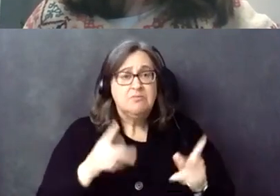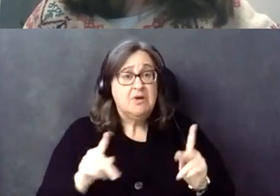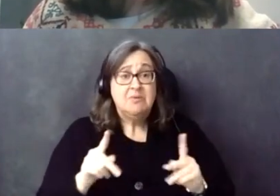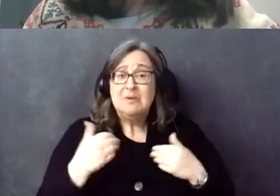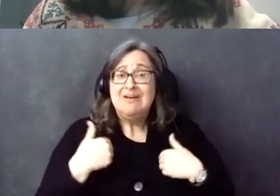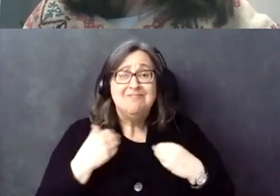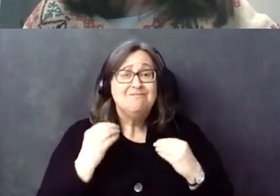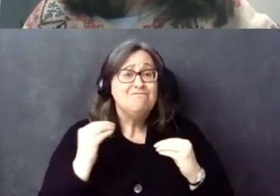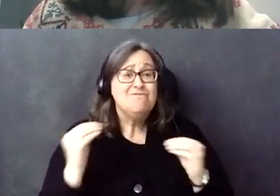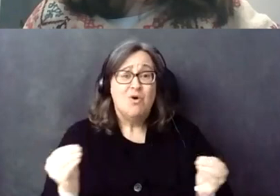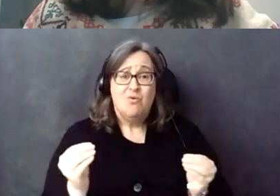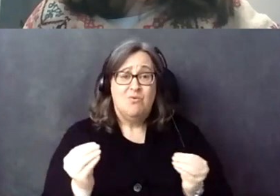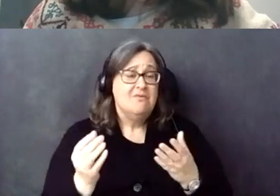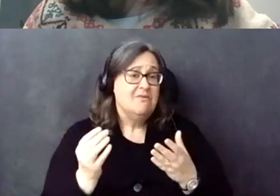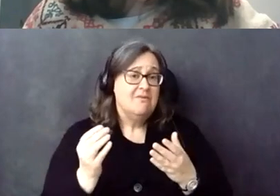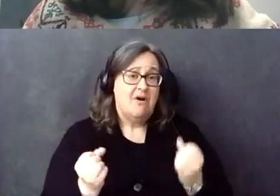cars.